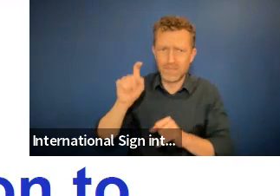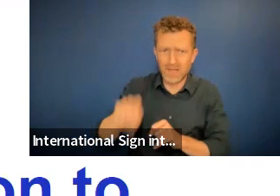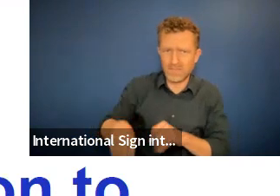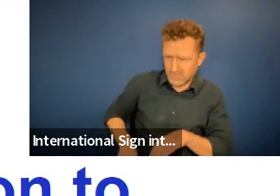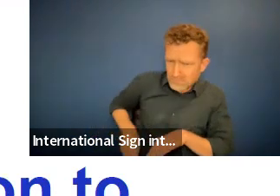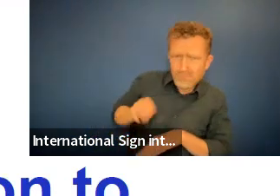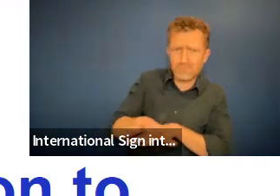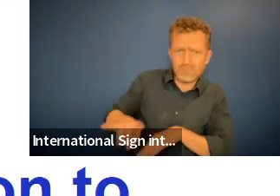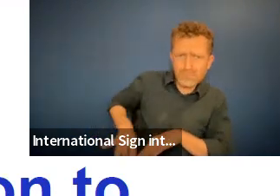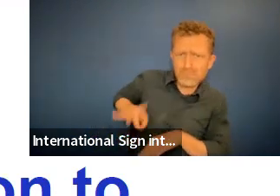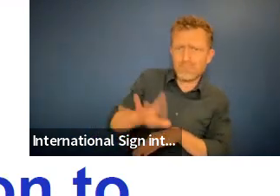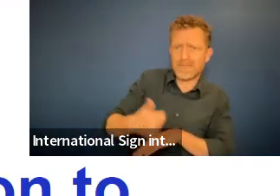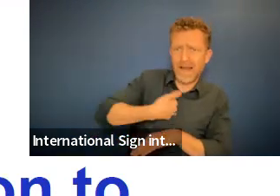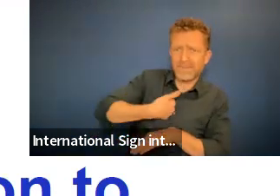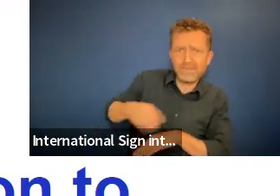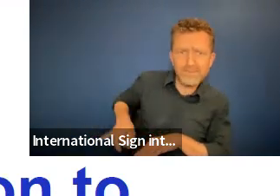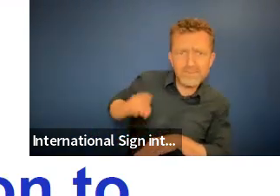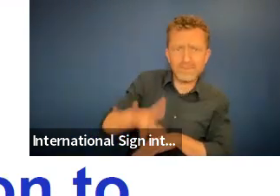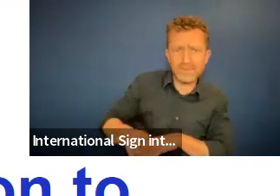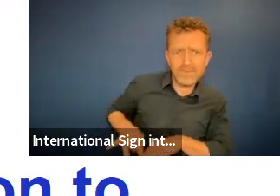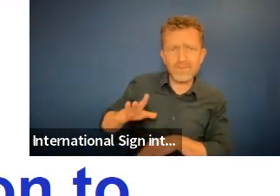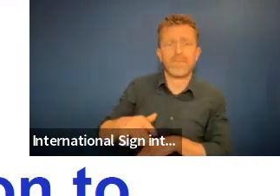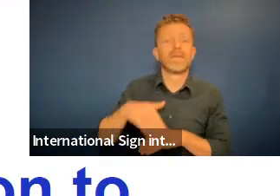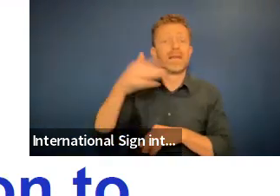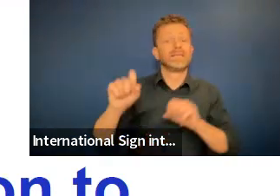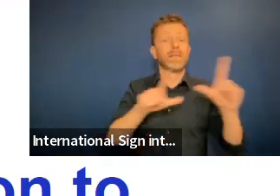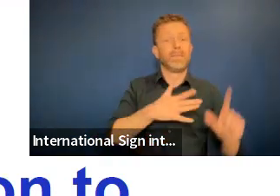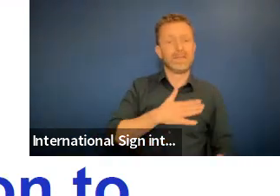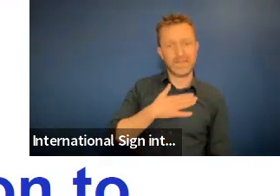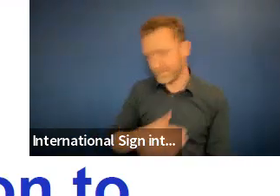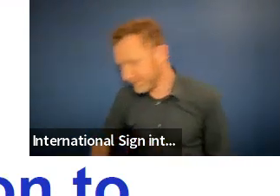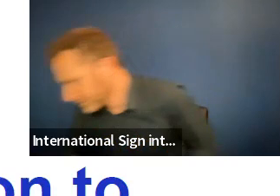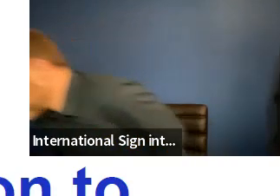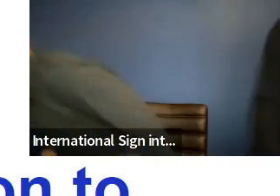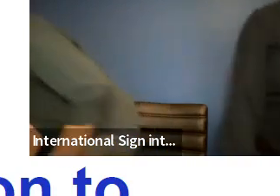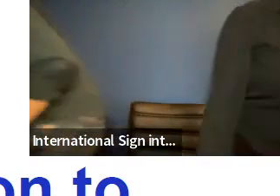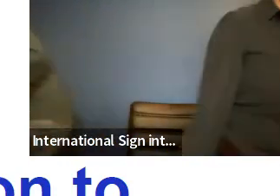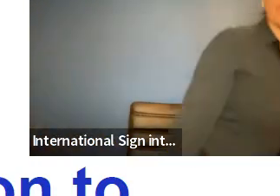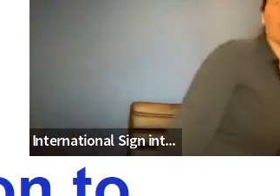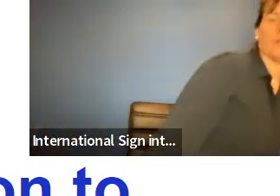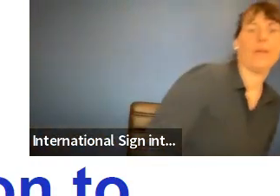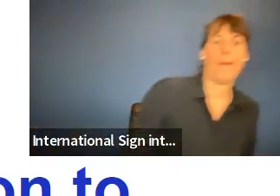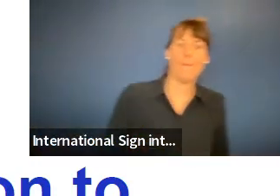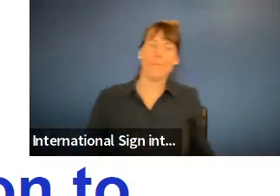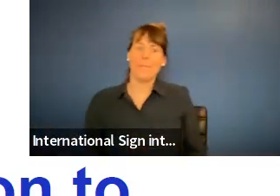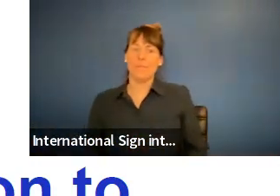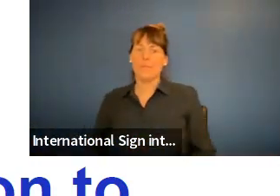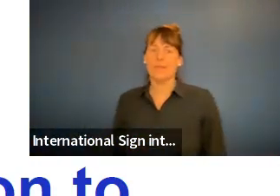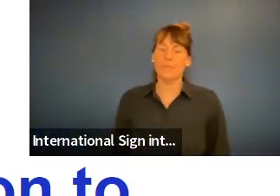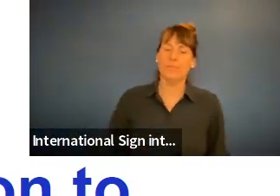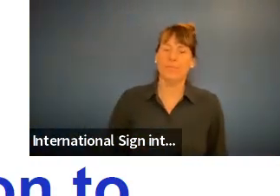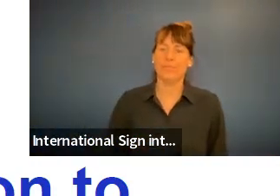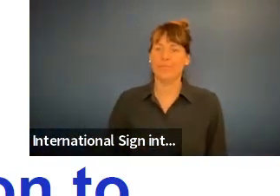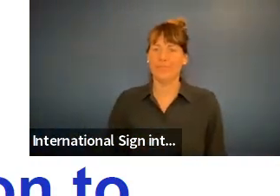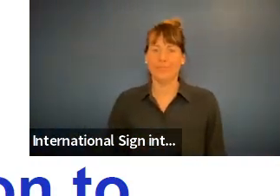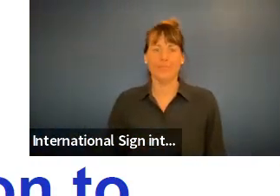Consequently, there's a need to look at other policy instruments within social protection to complement cash transfers, in particularly